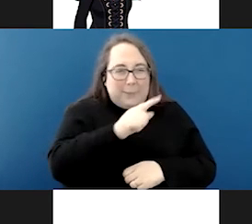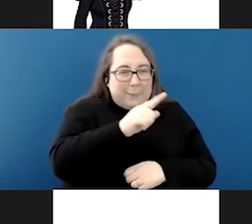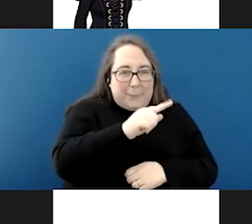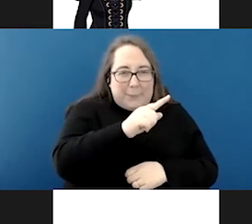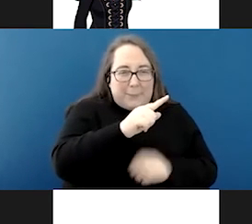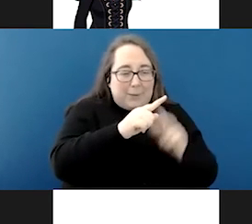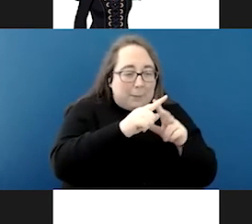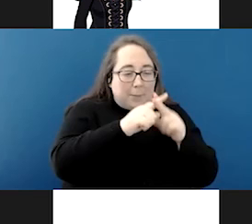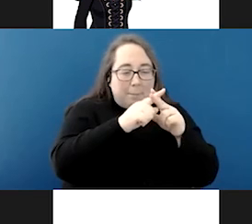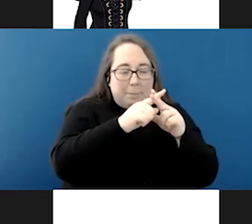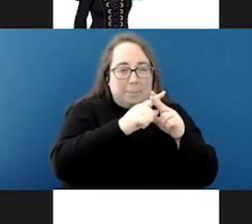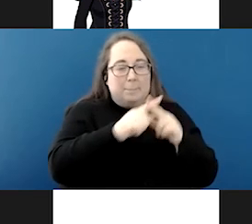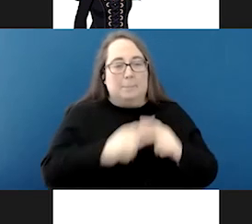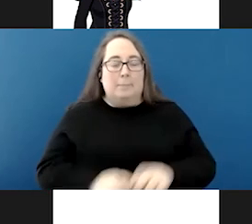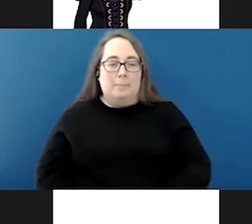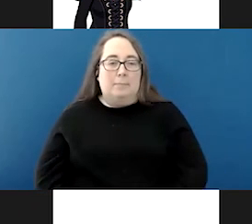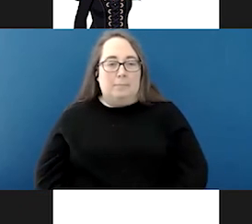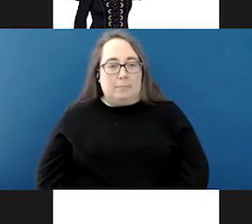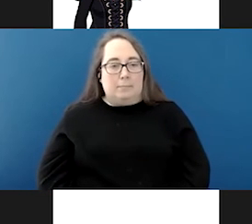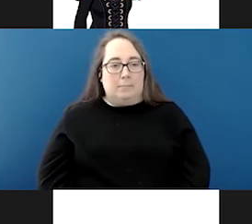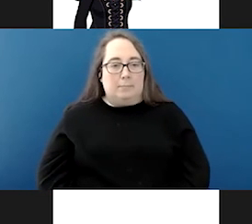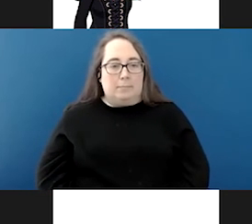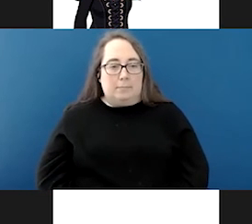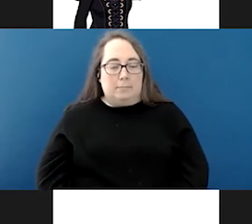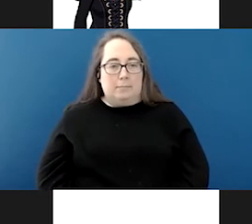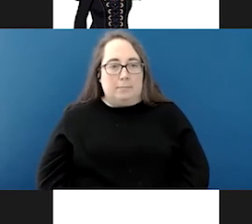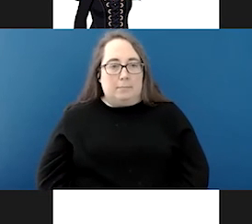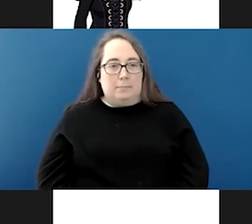here because I don't want that in the way.